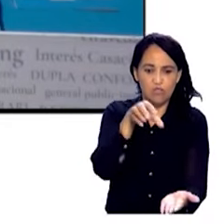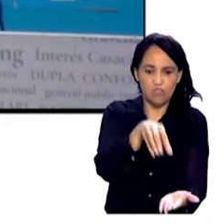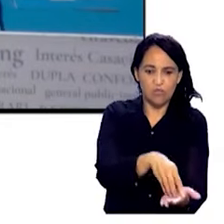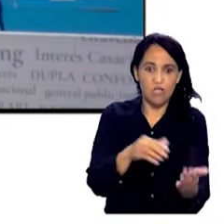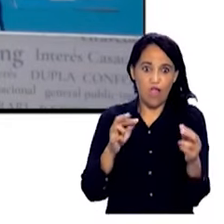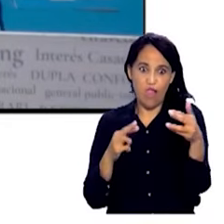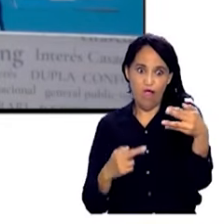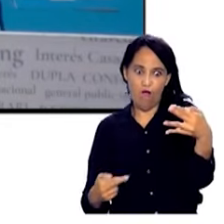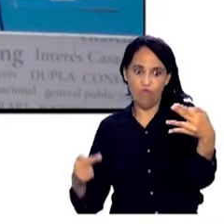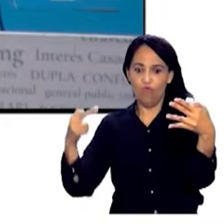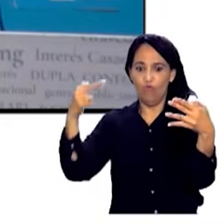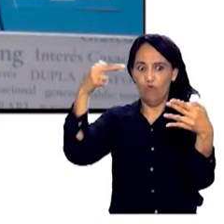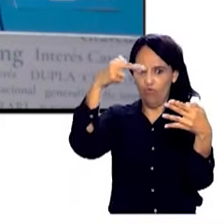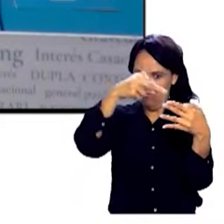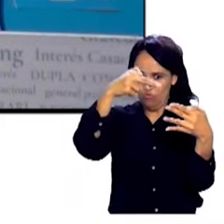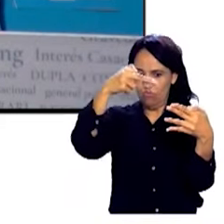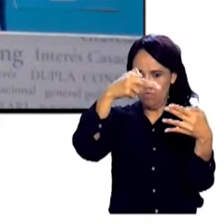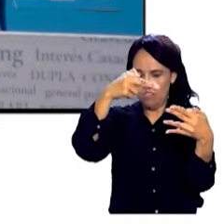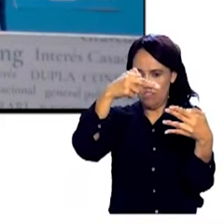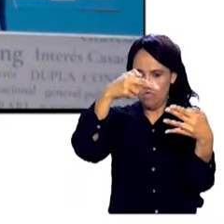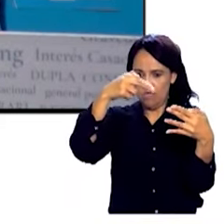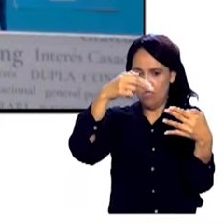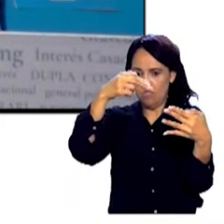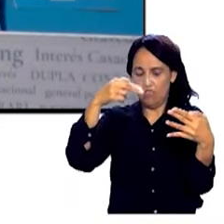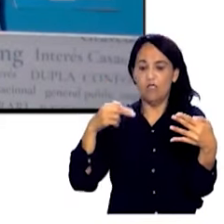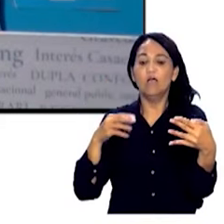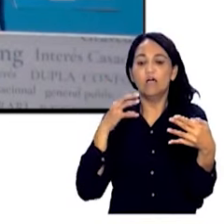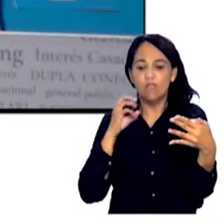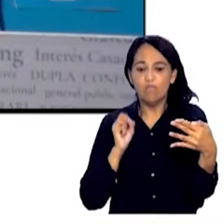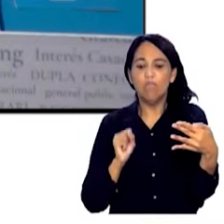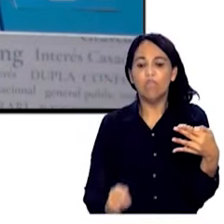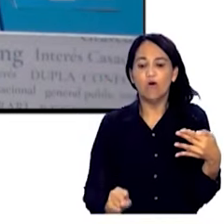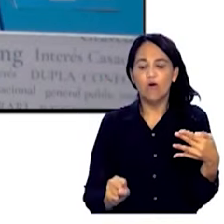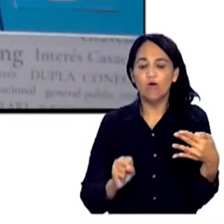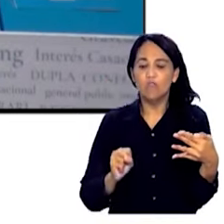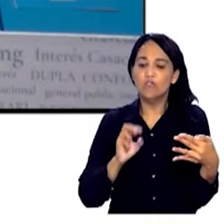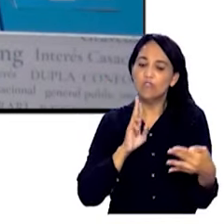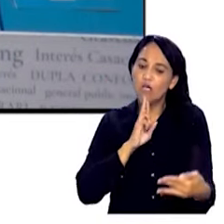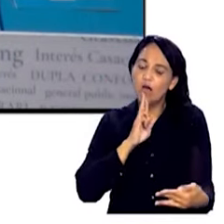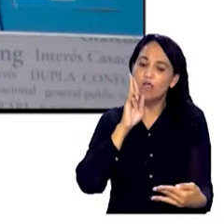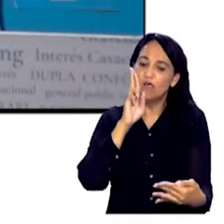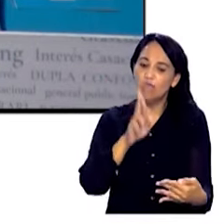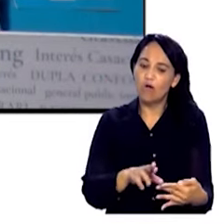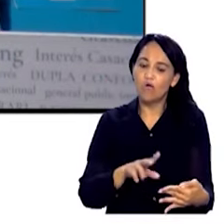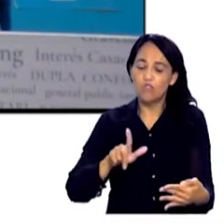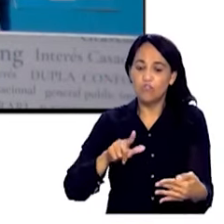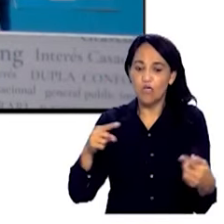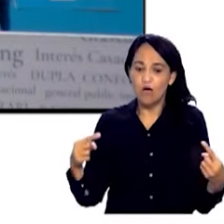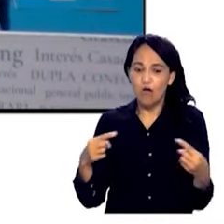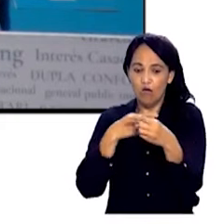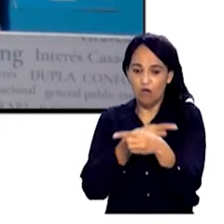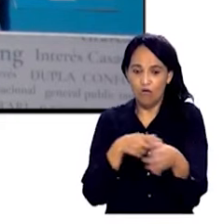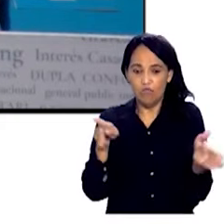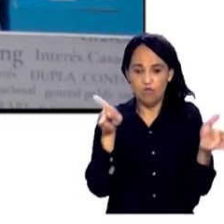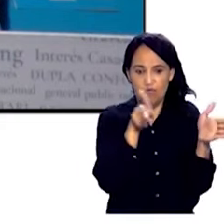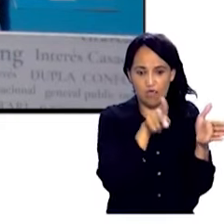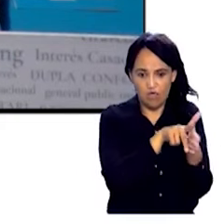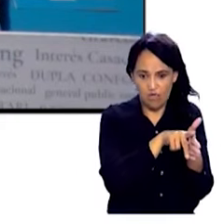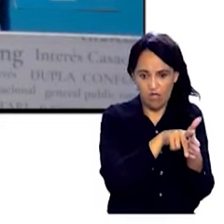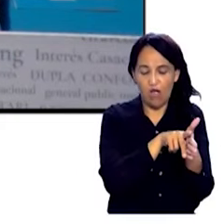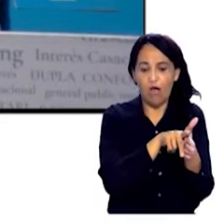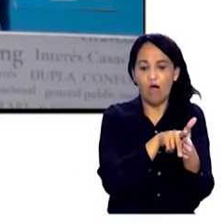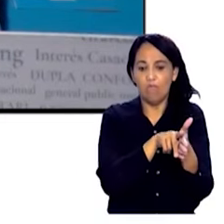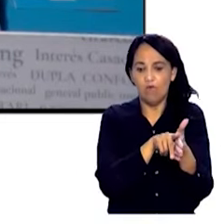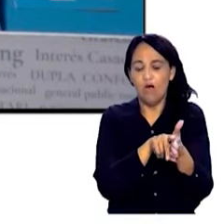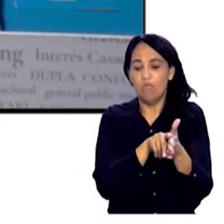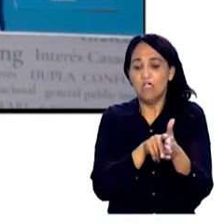propriety of our Extra judicially deciding the questions alluded to Since then the Supreme Court has repeatedly